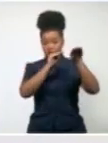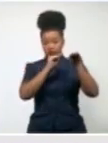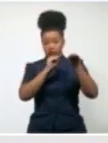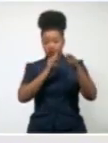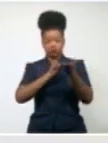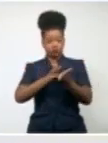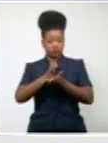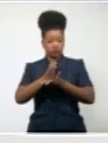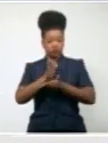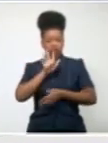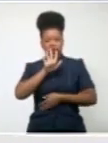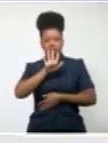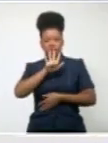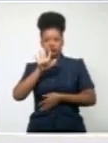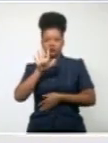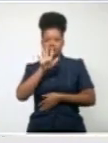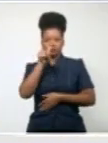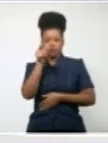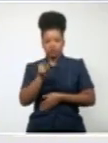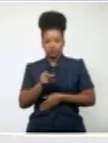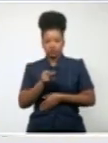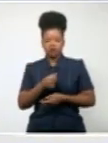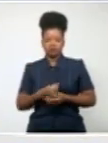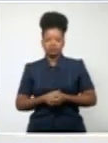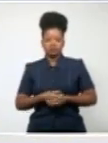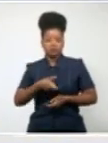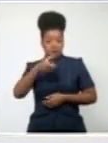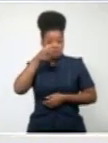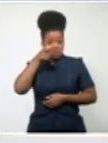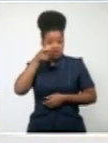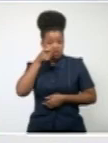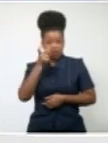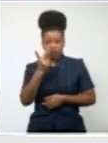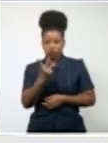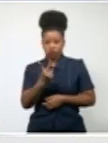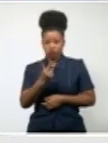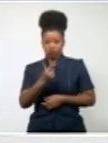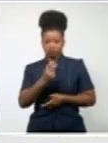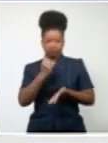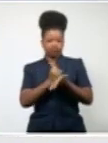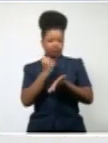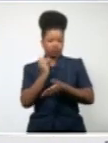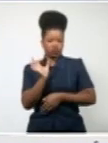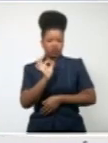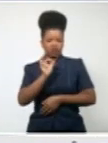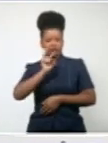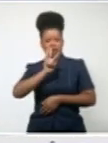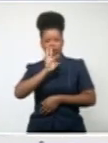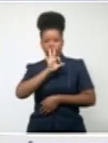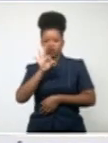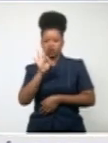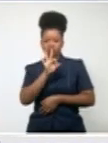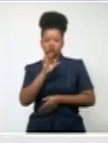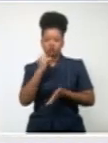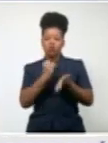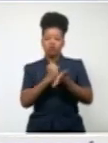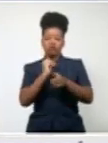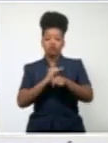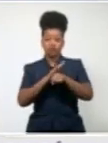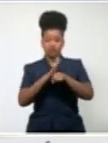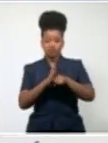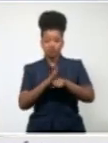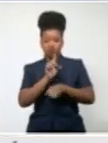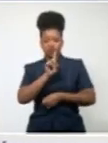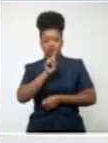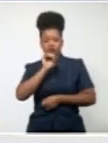555 people hospitalized. In surveillance, 2 suspects, 388, and confirmed